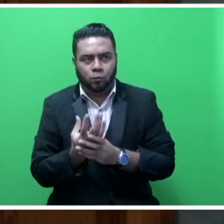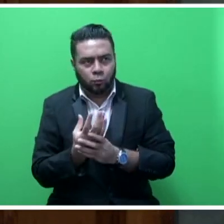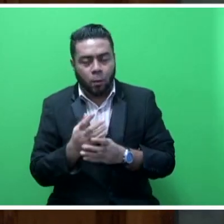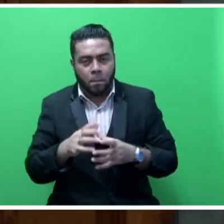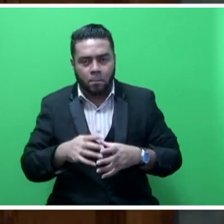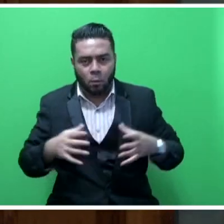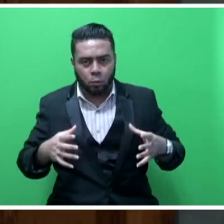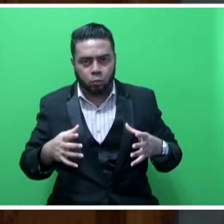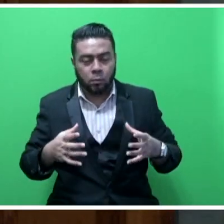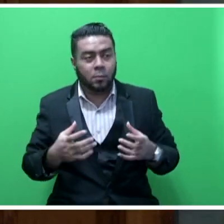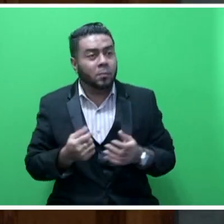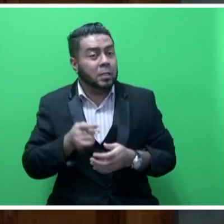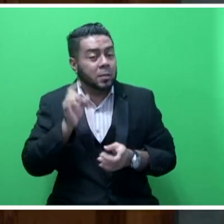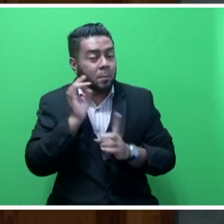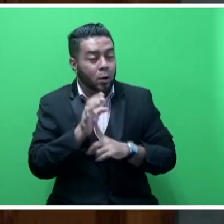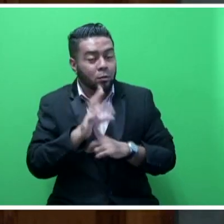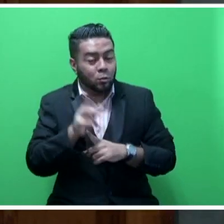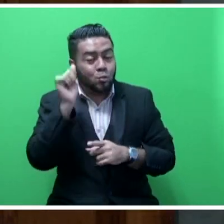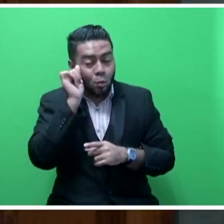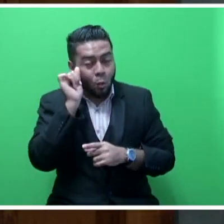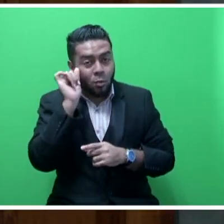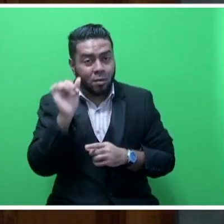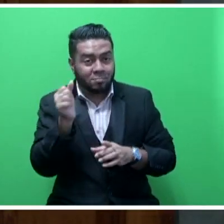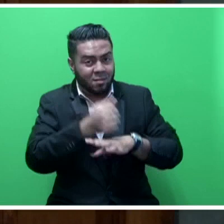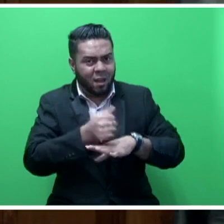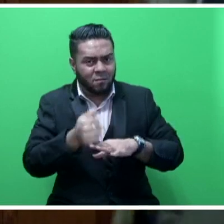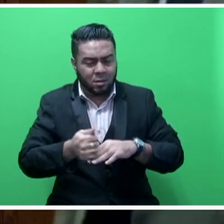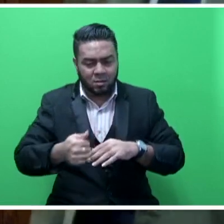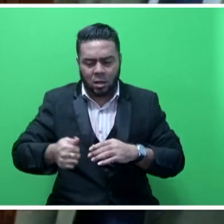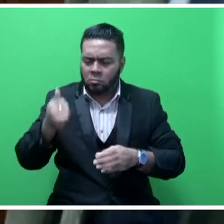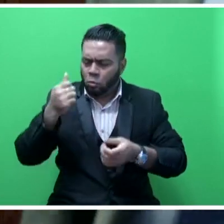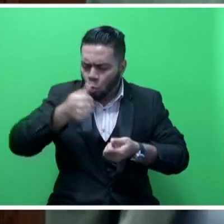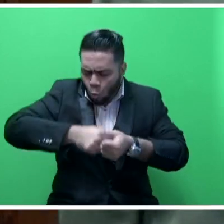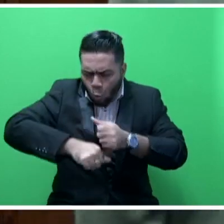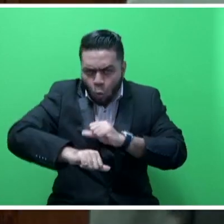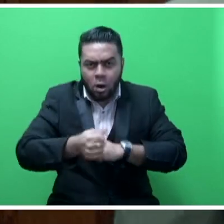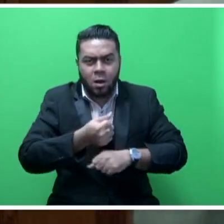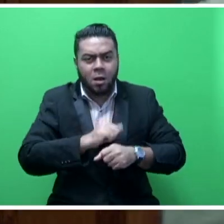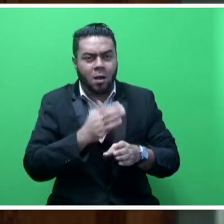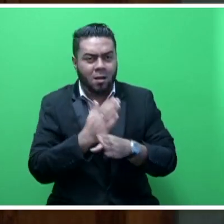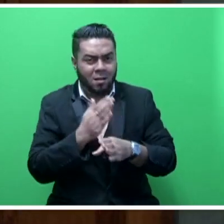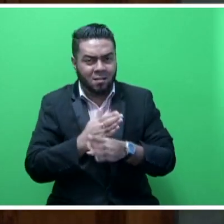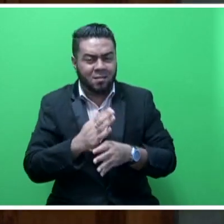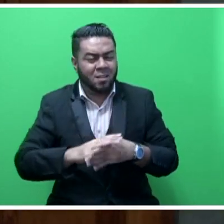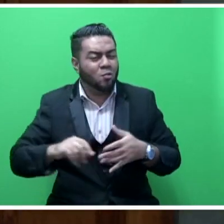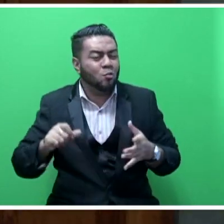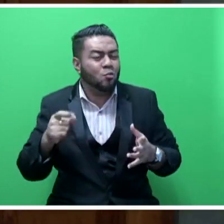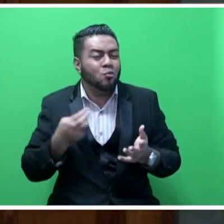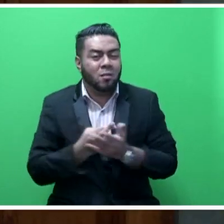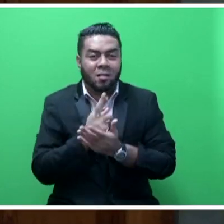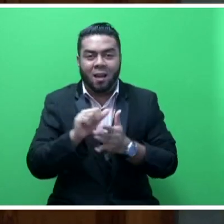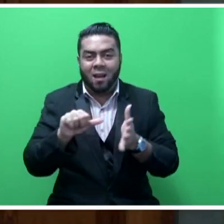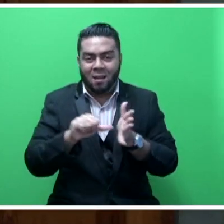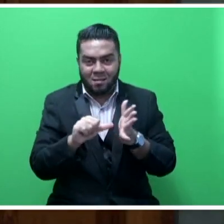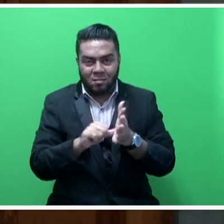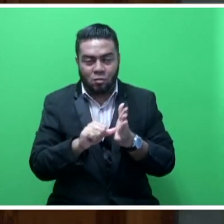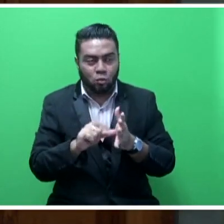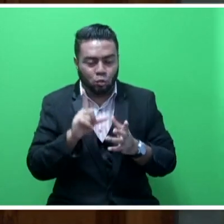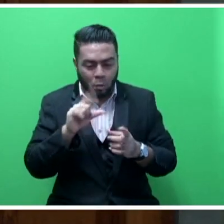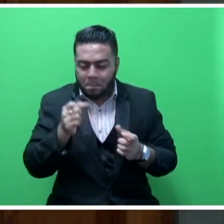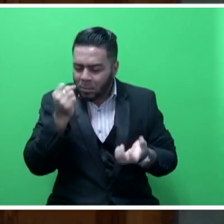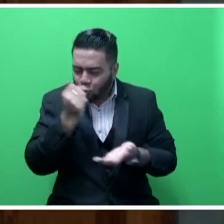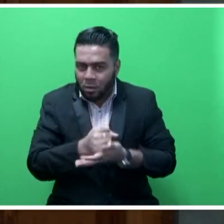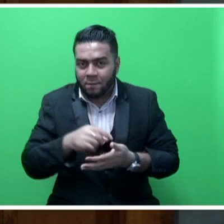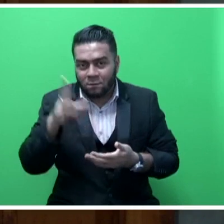It is important to note that the government has been relentless in its effort to ensure Fijians are secure and have needs provided